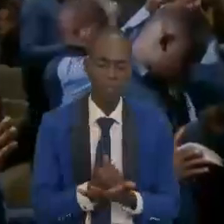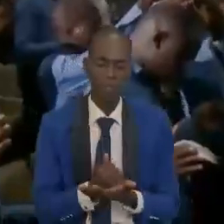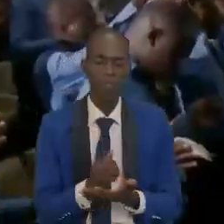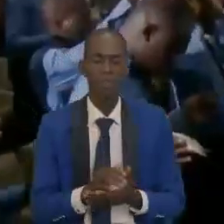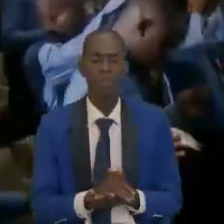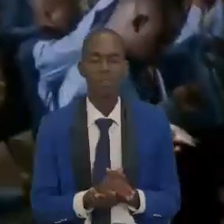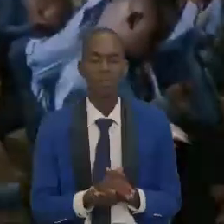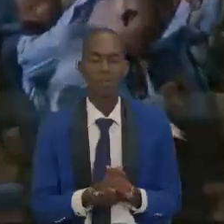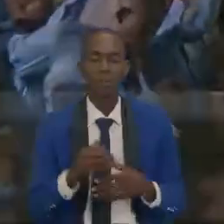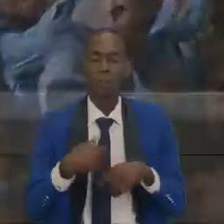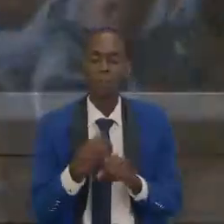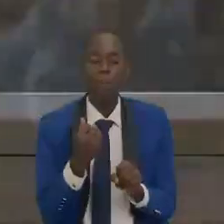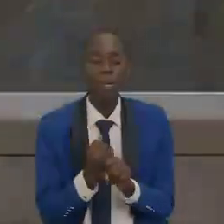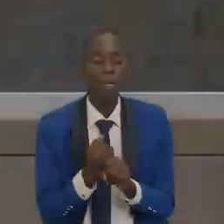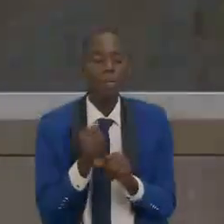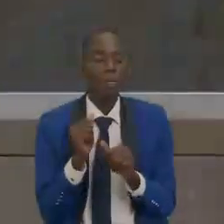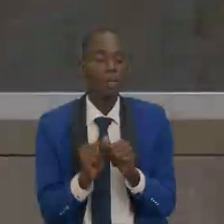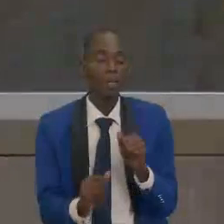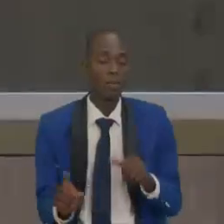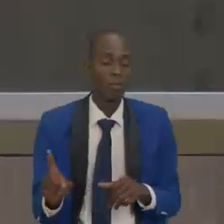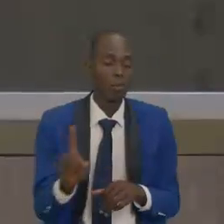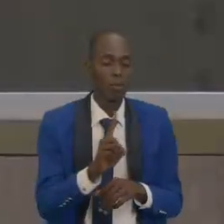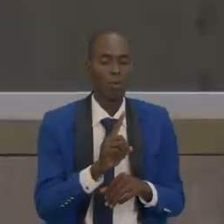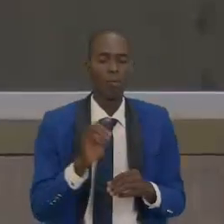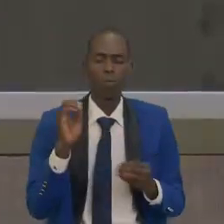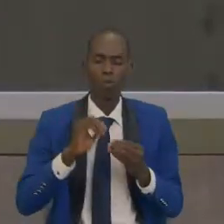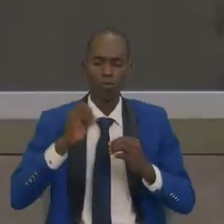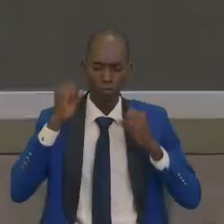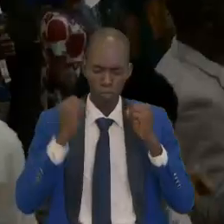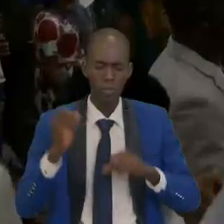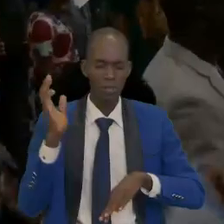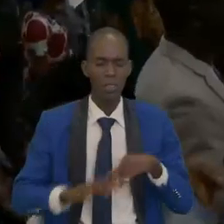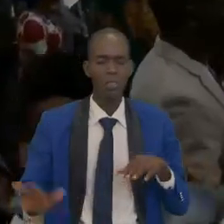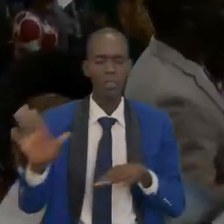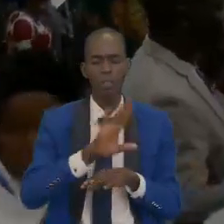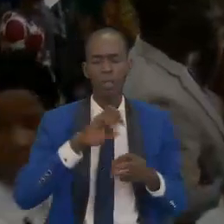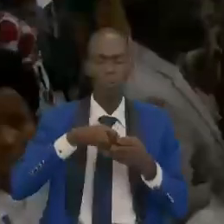make everyone stronger than their circumstances